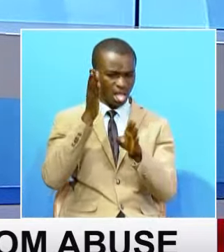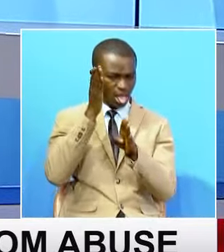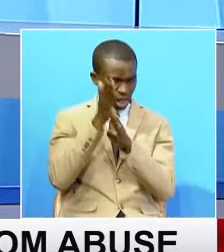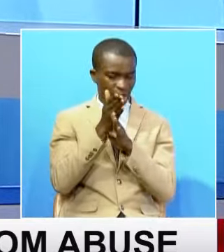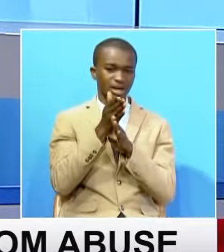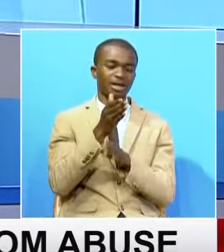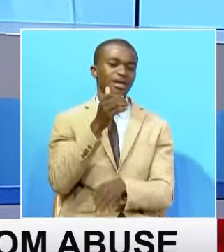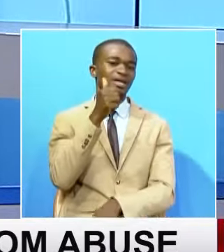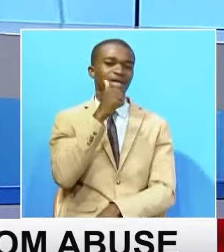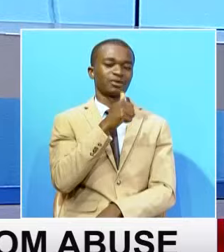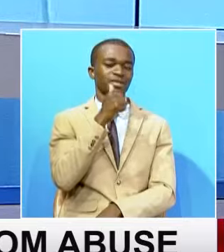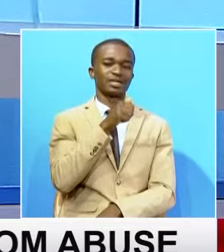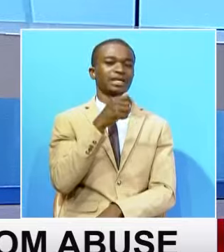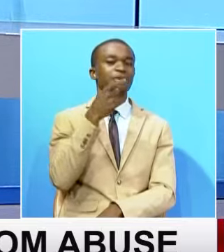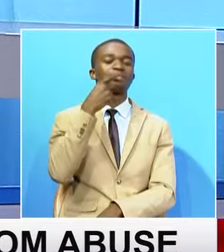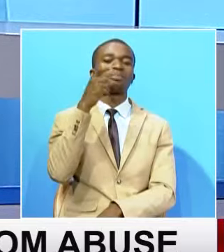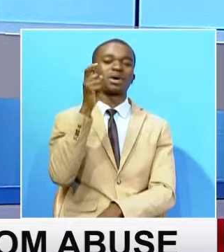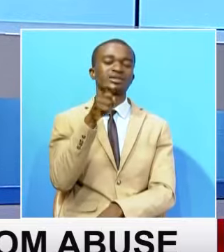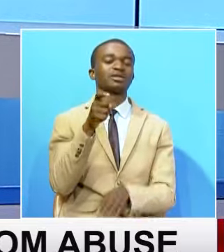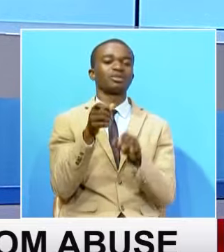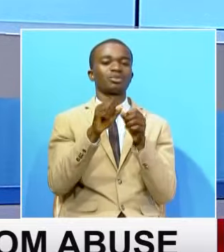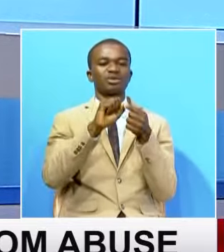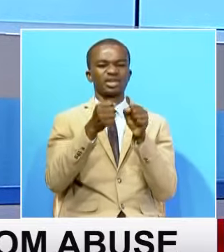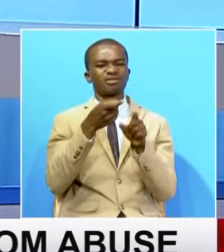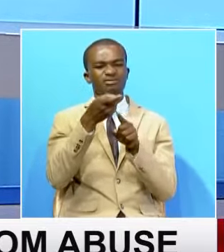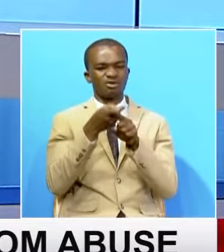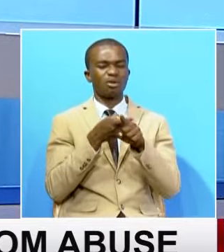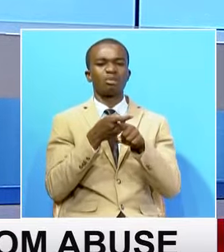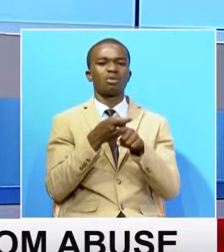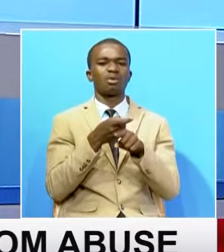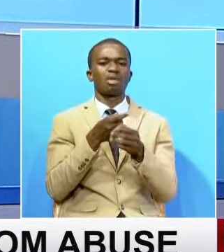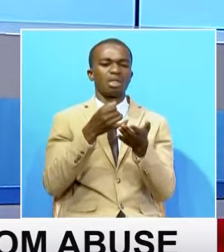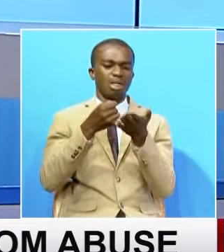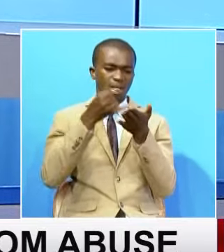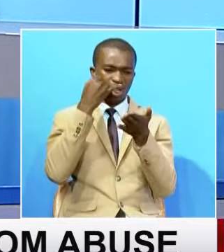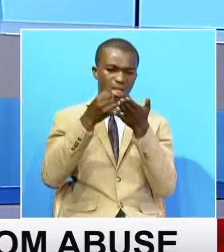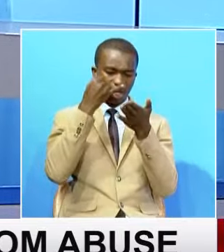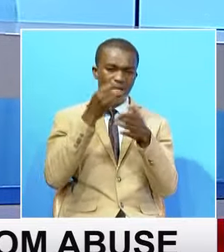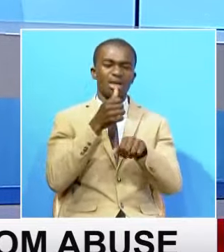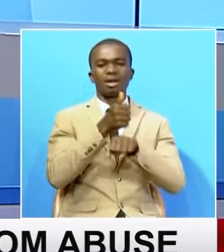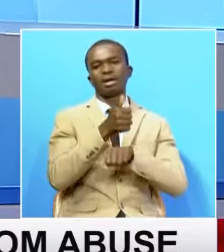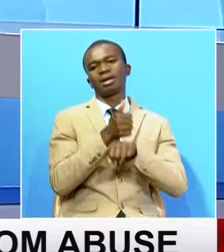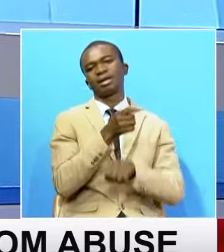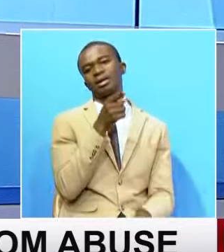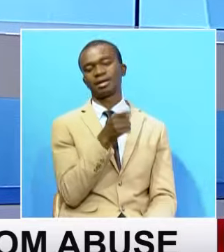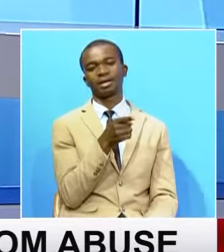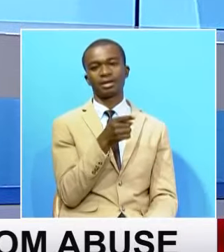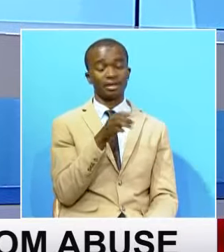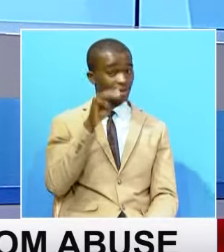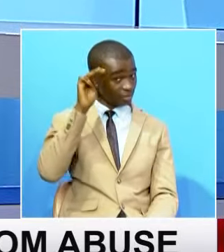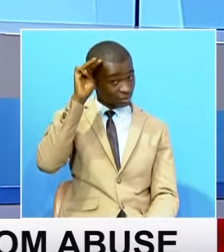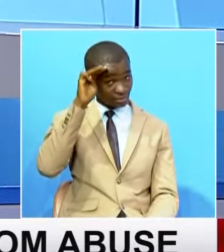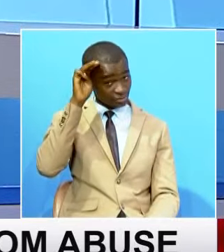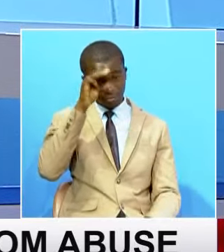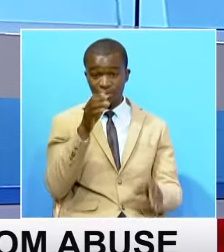all forms of abuse and are able to thrive and reach their full potential. Ministry of Community Development Permanent